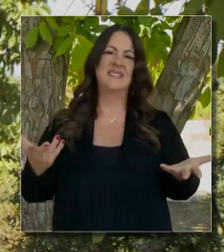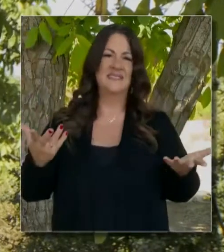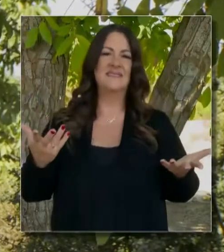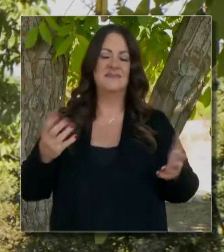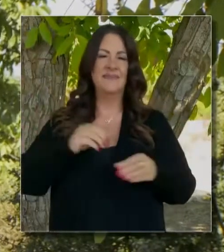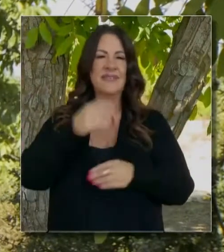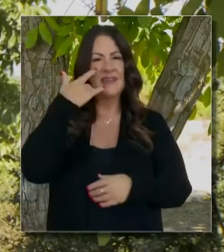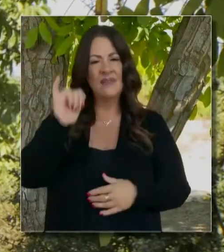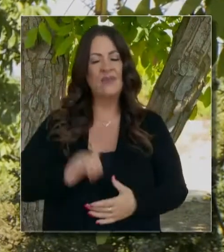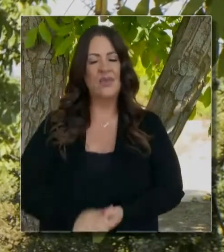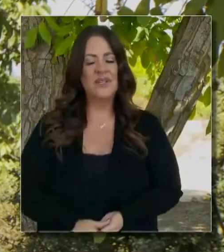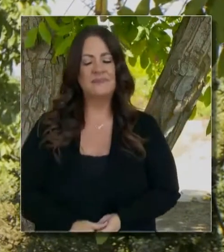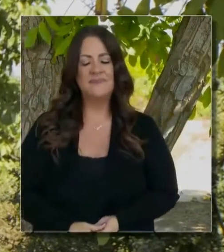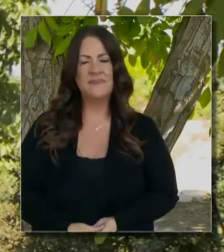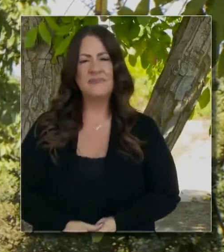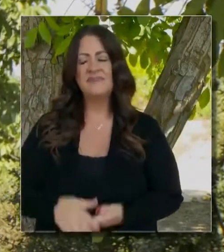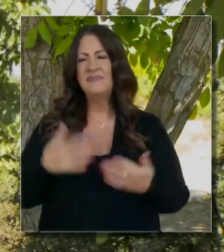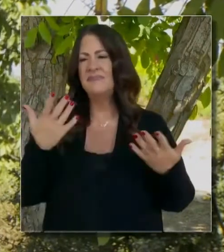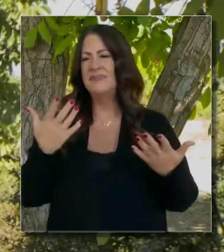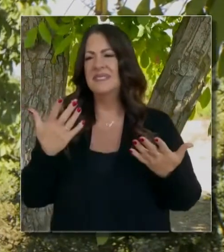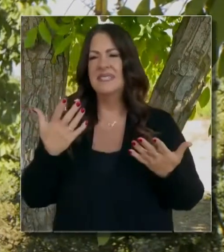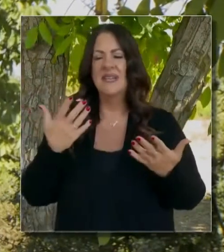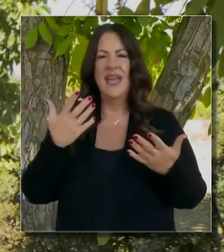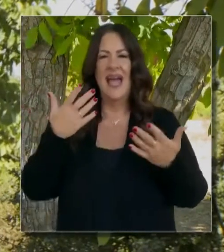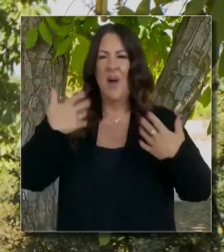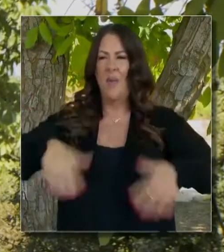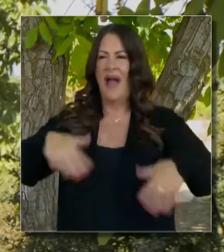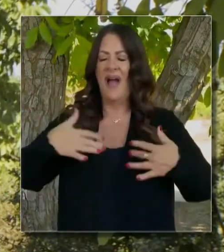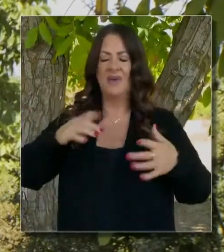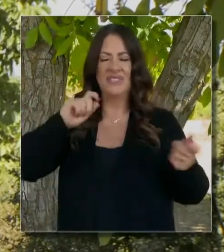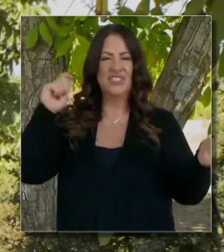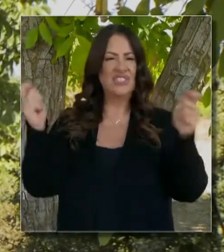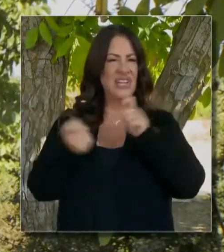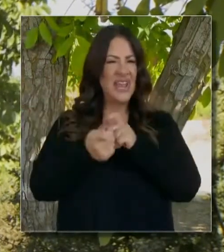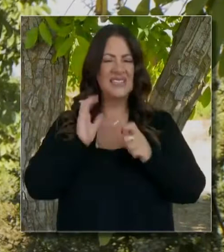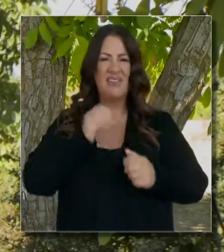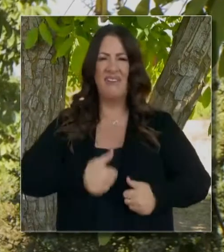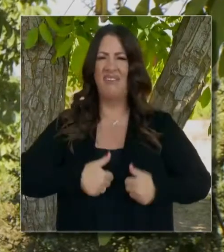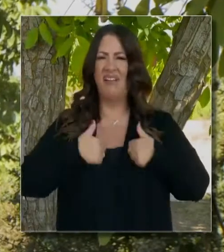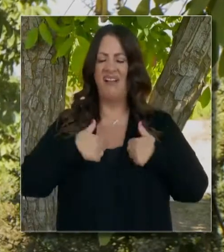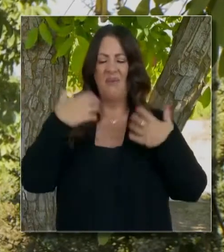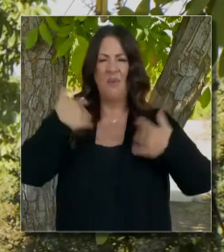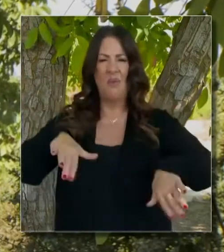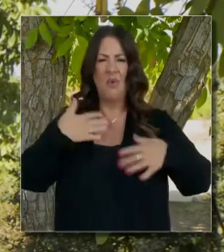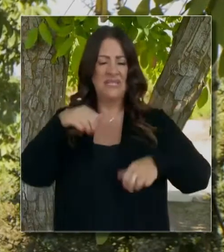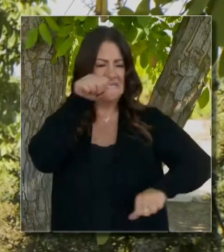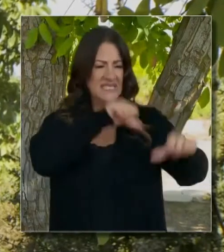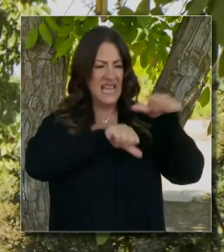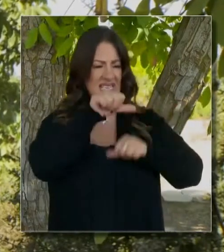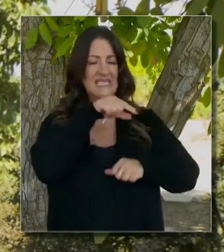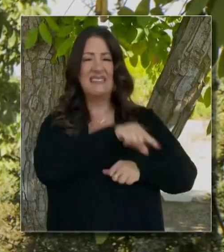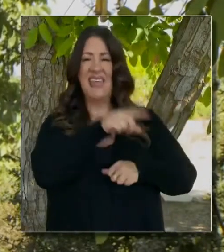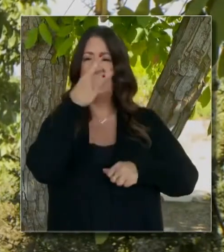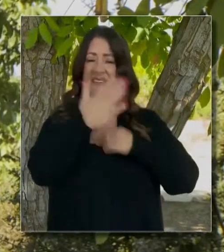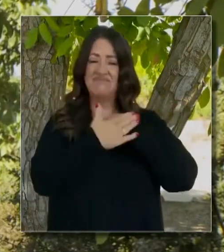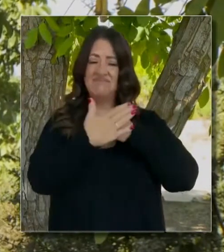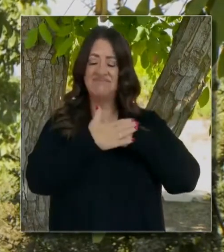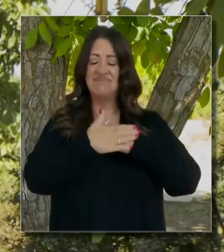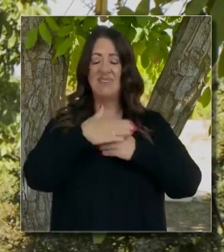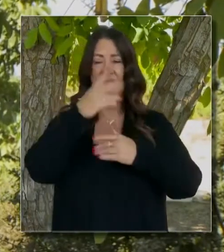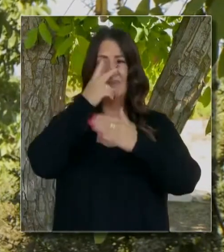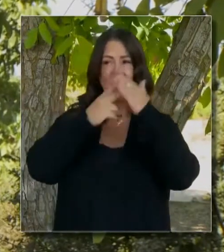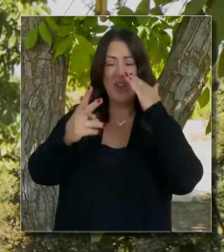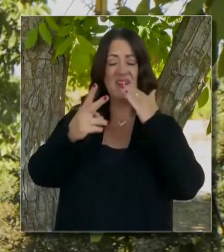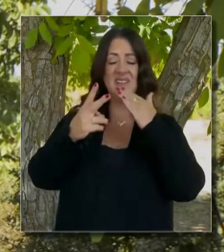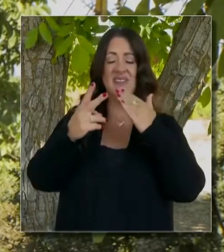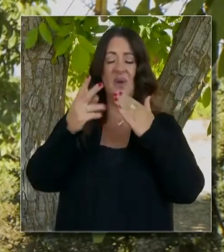the state of California about things radically changing as scientists had predicted years and years